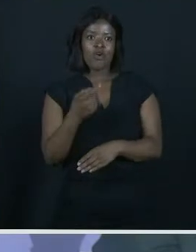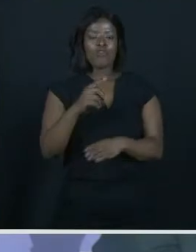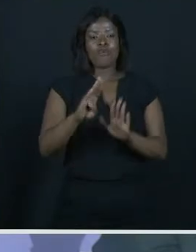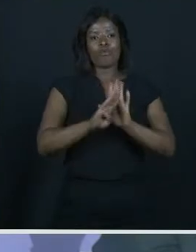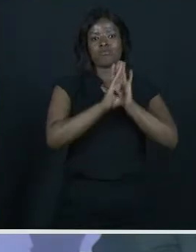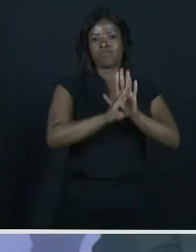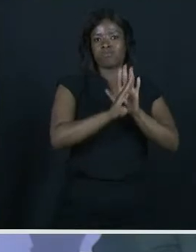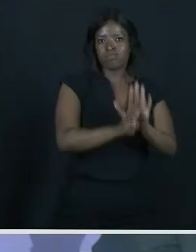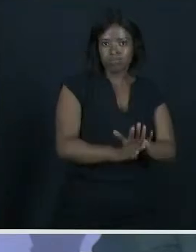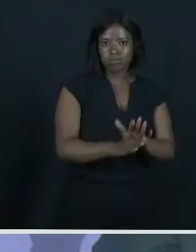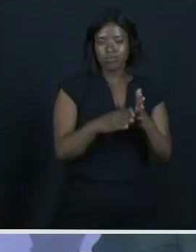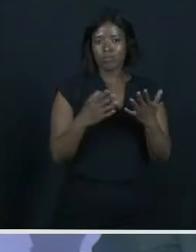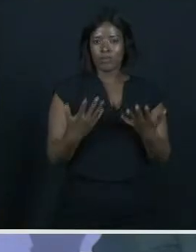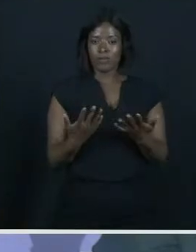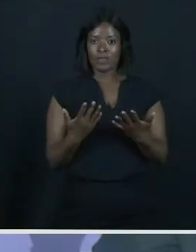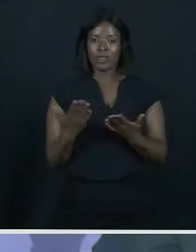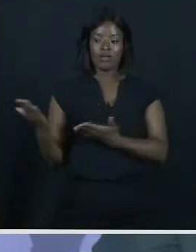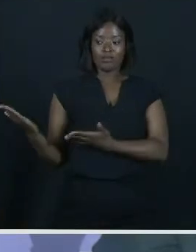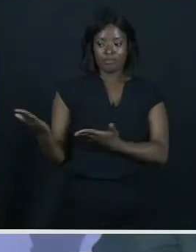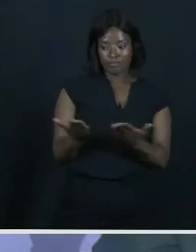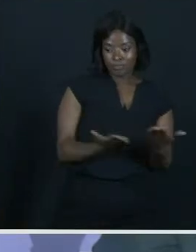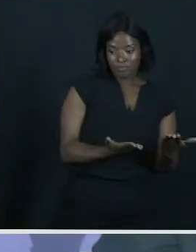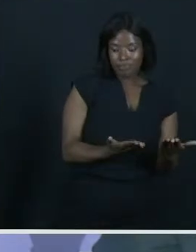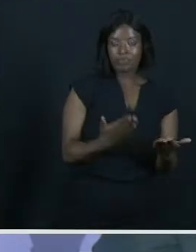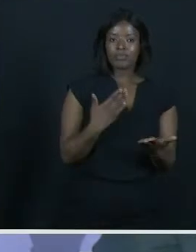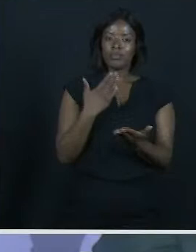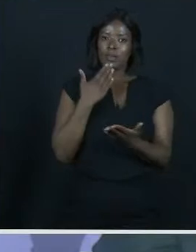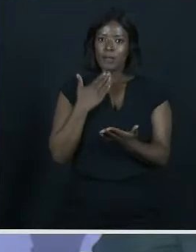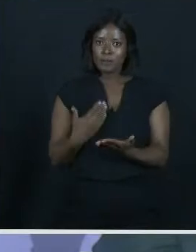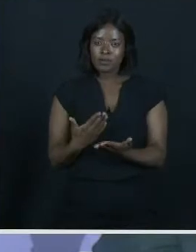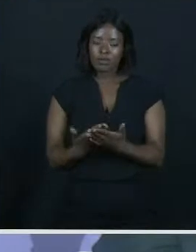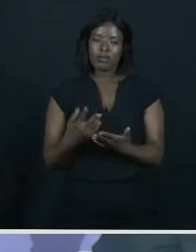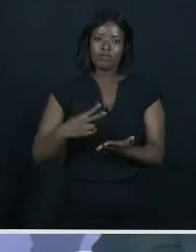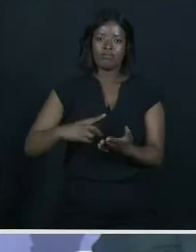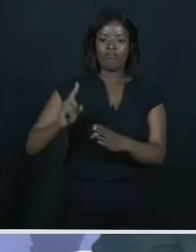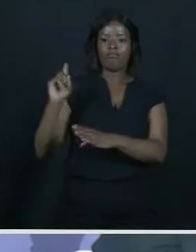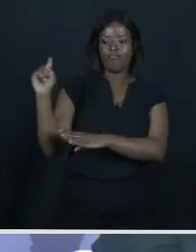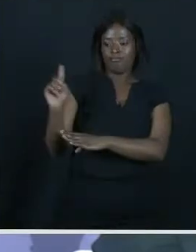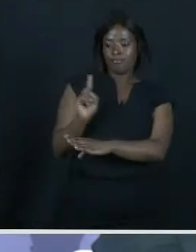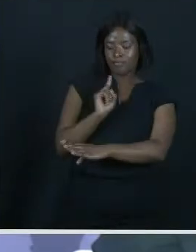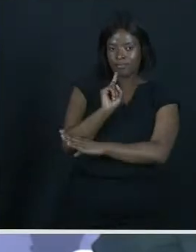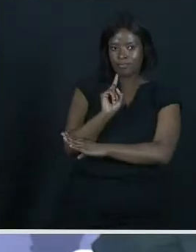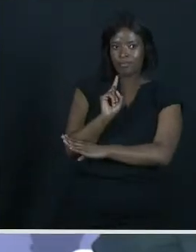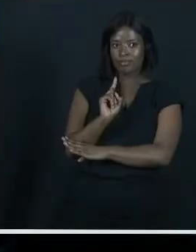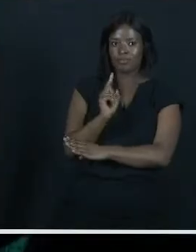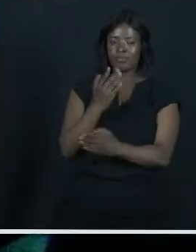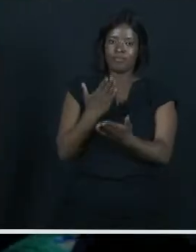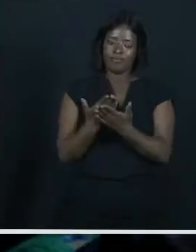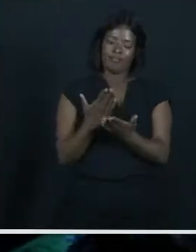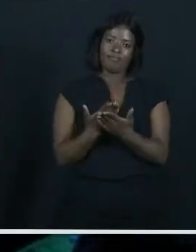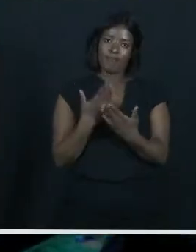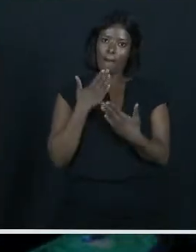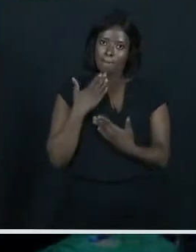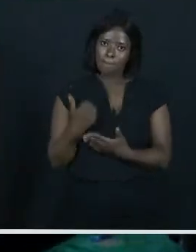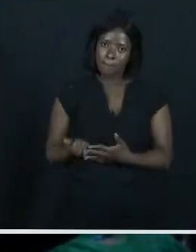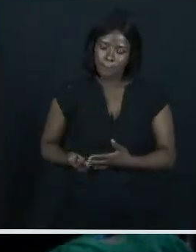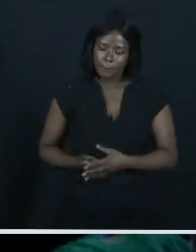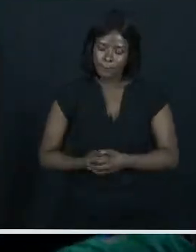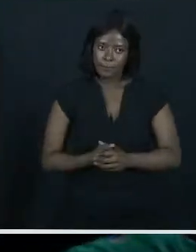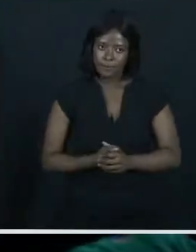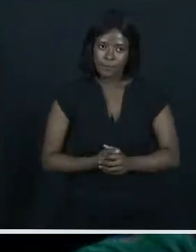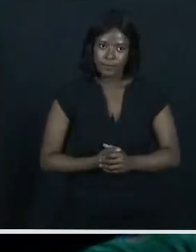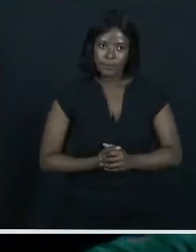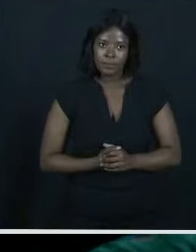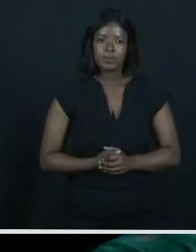gender-based violence. May I ask you to kindly come to the front and then be able to take the floor, please.